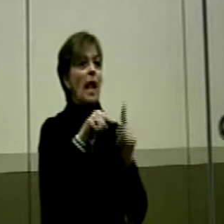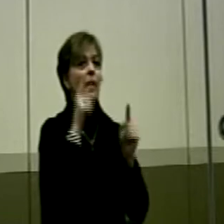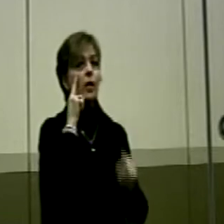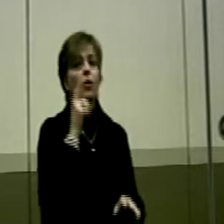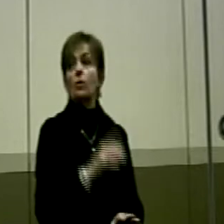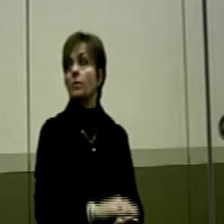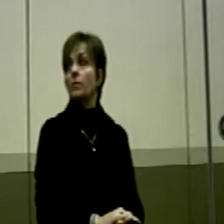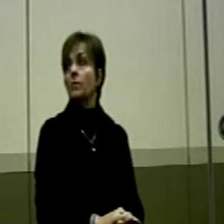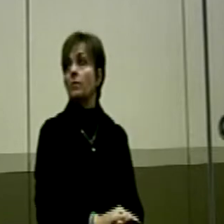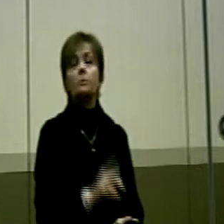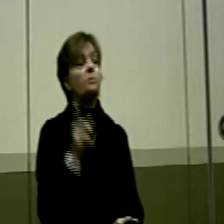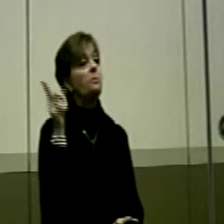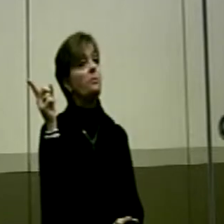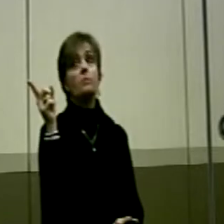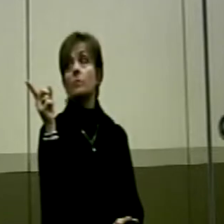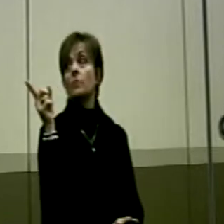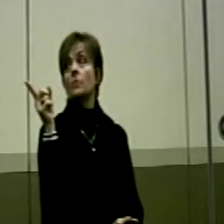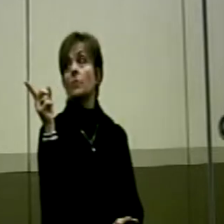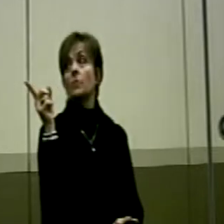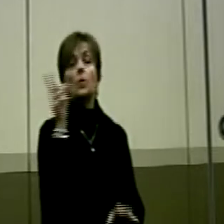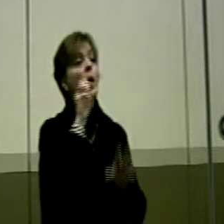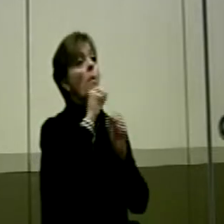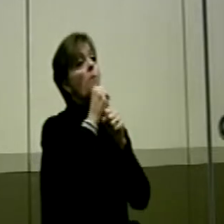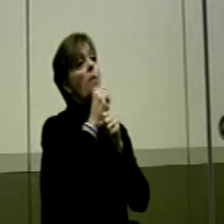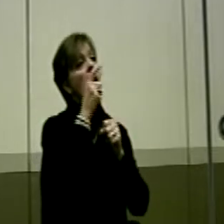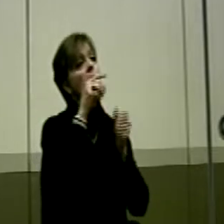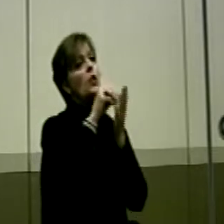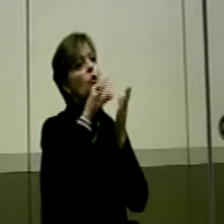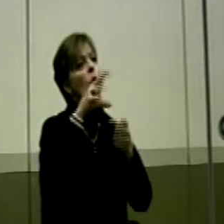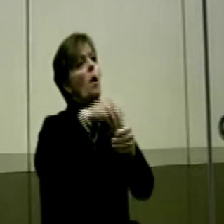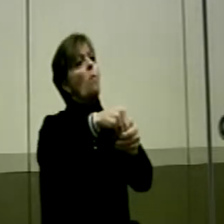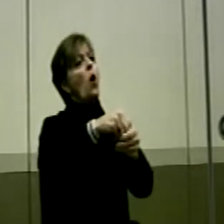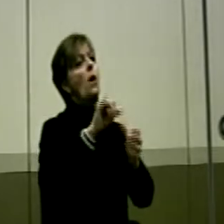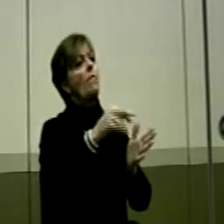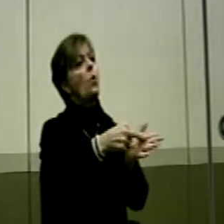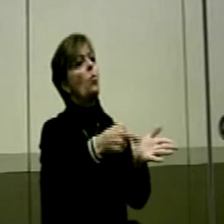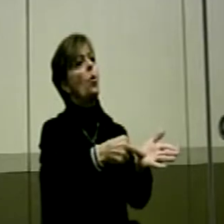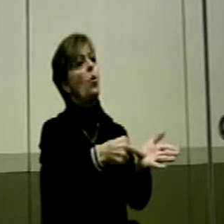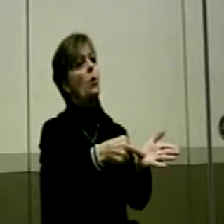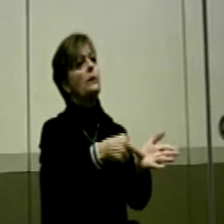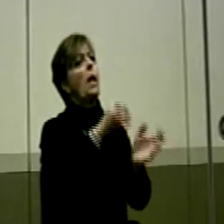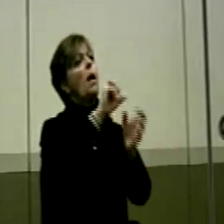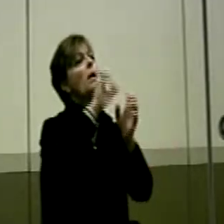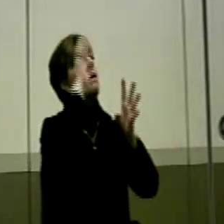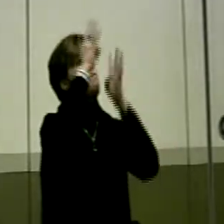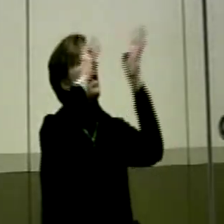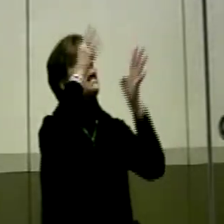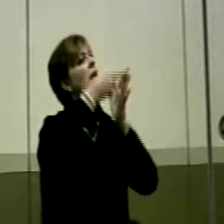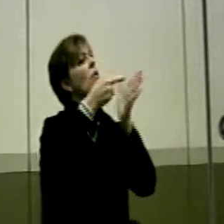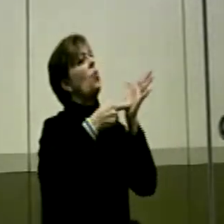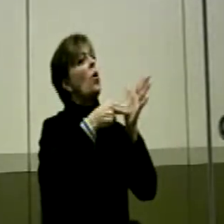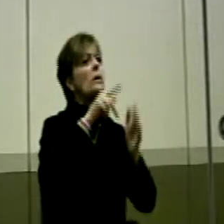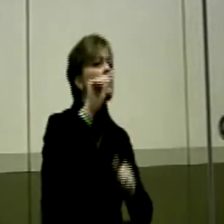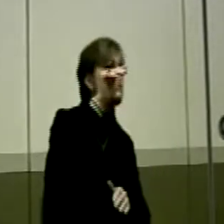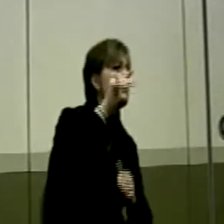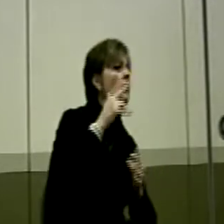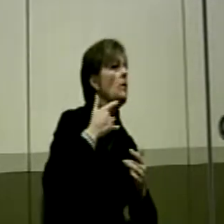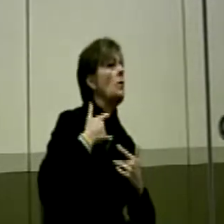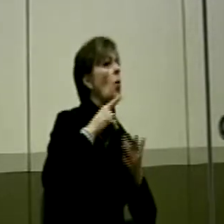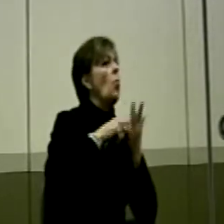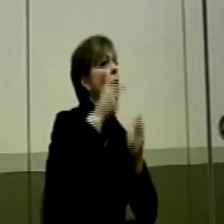that's a wonderful application of social cultural theory, right? And how it applies to the classroom, right? If